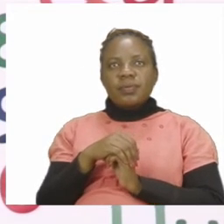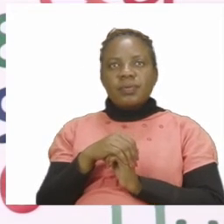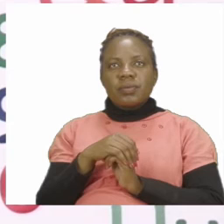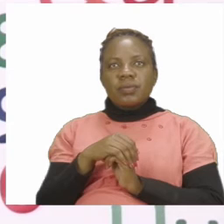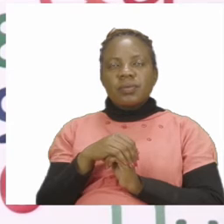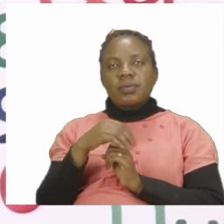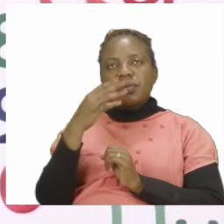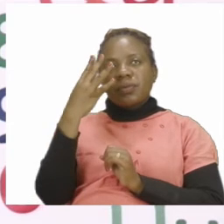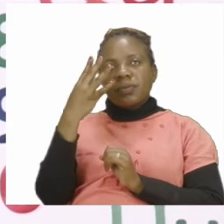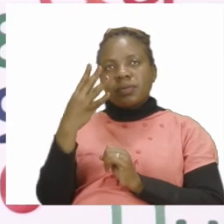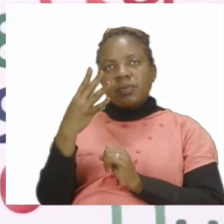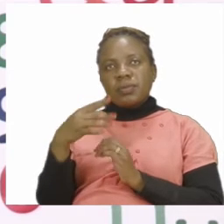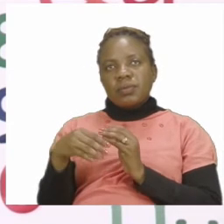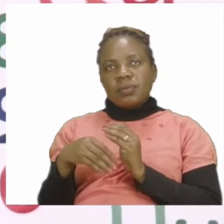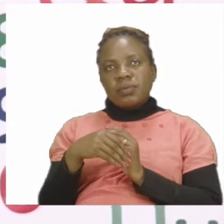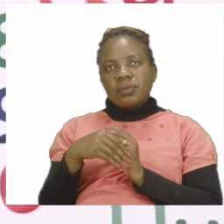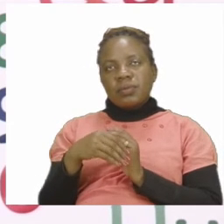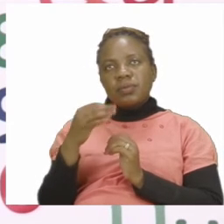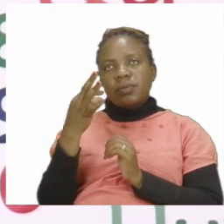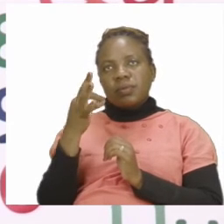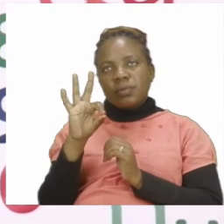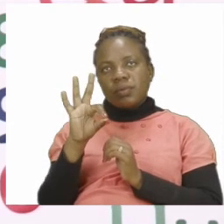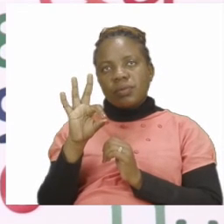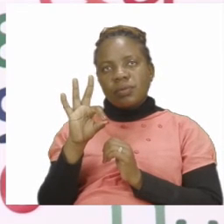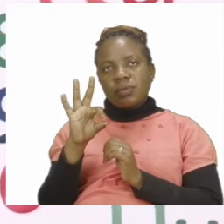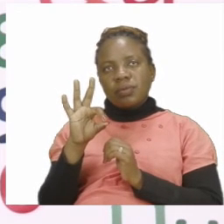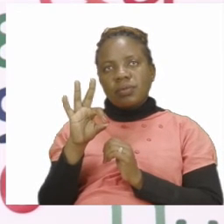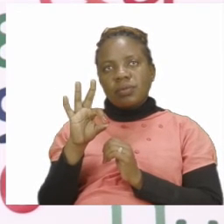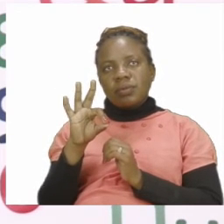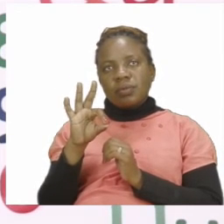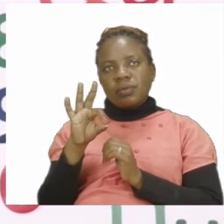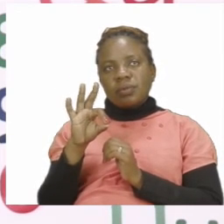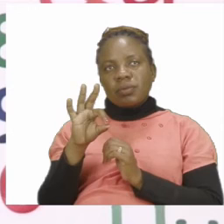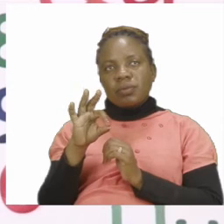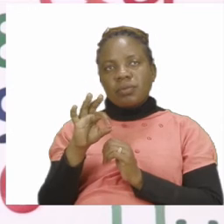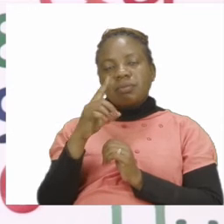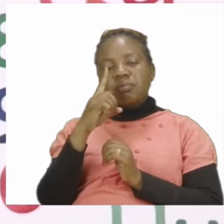we say 4 plus 9 is